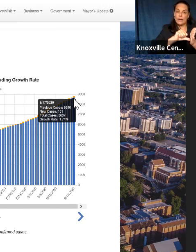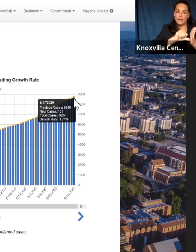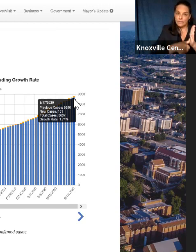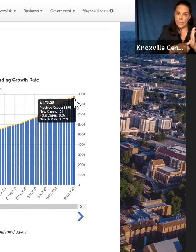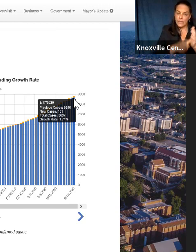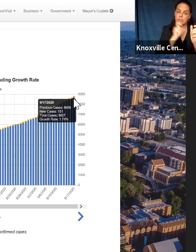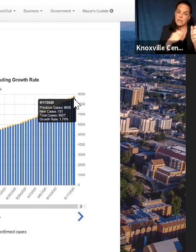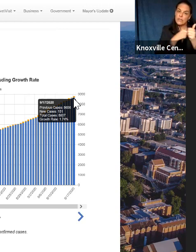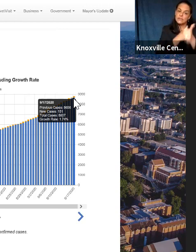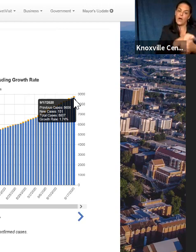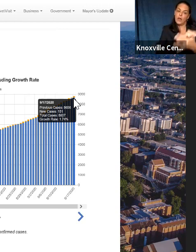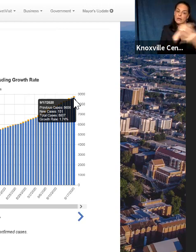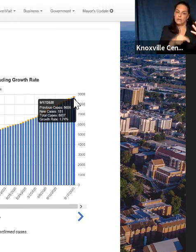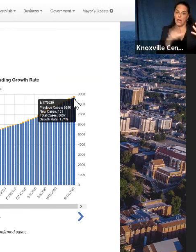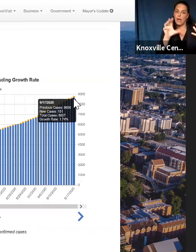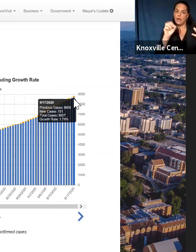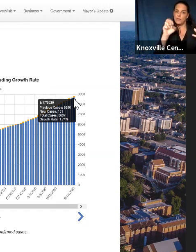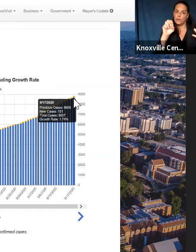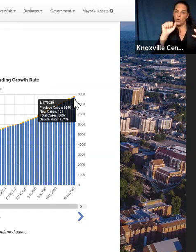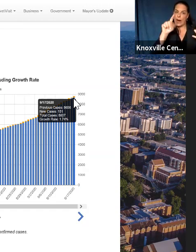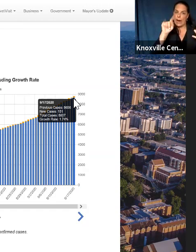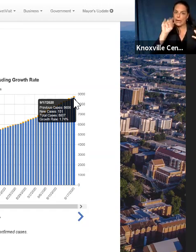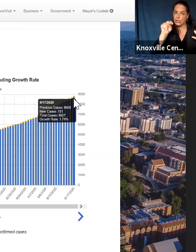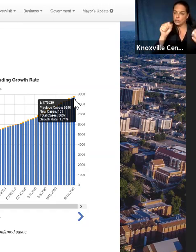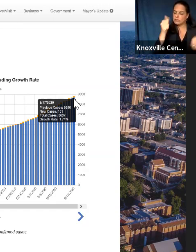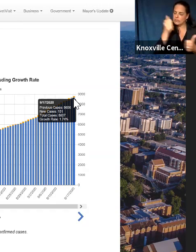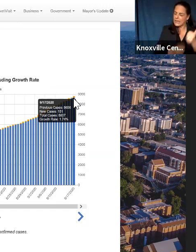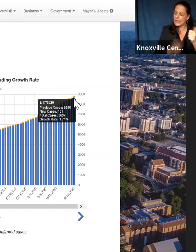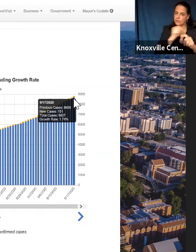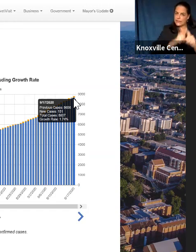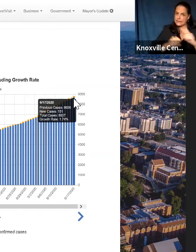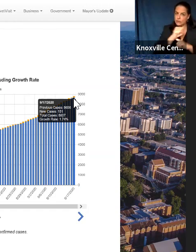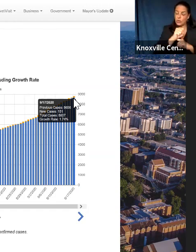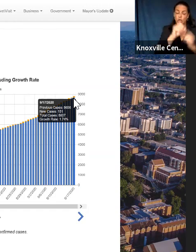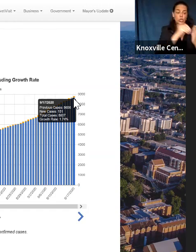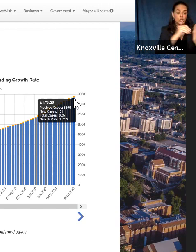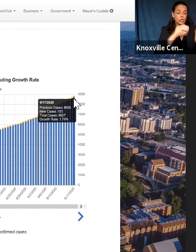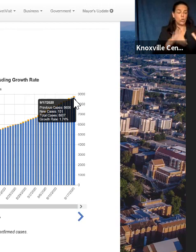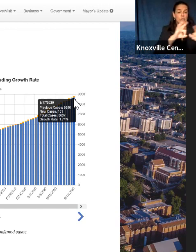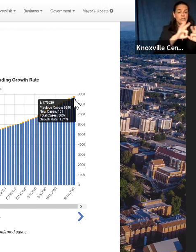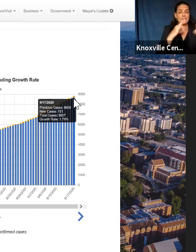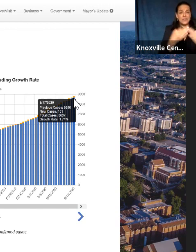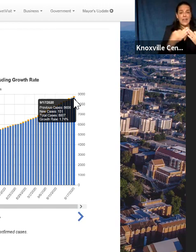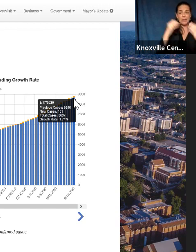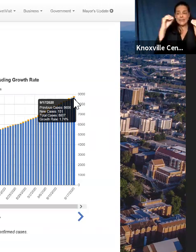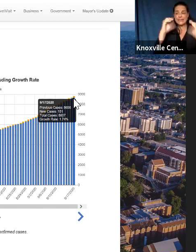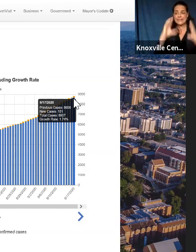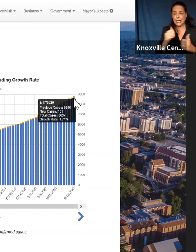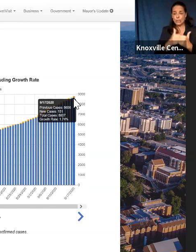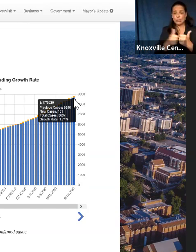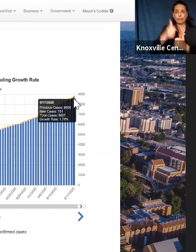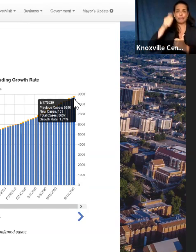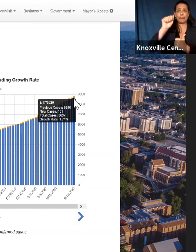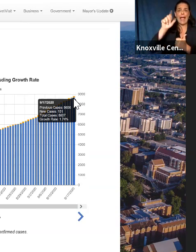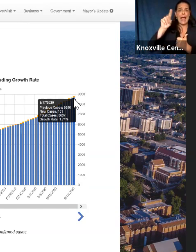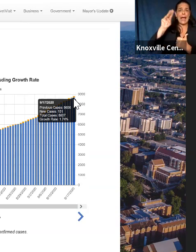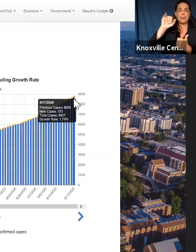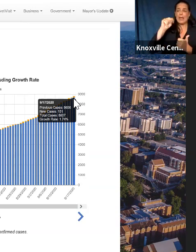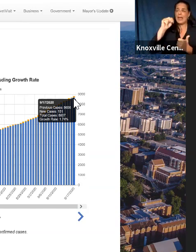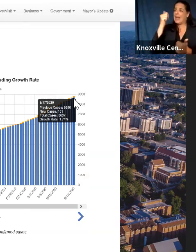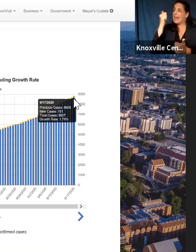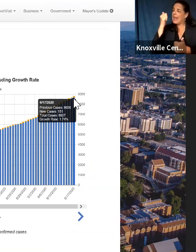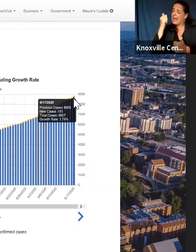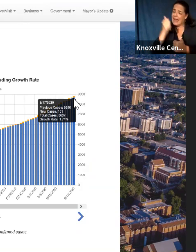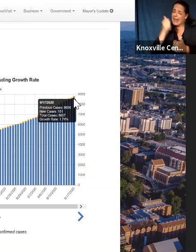situation. Students, families, teachers, and administrators at all levels, from elementary school through colleges